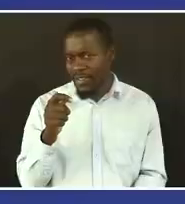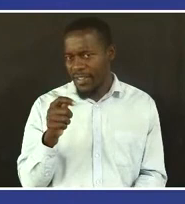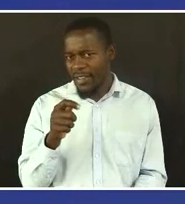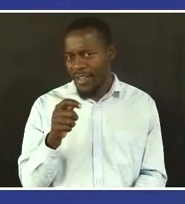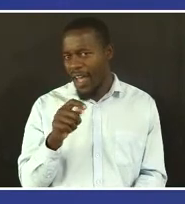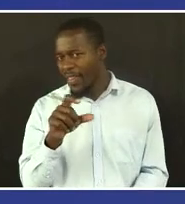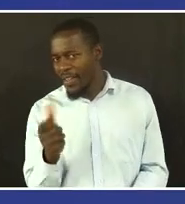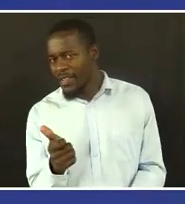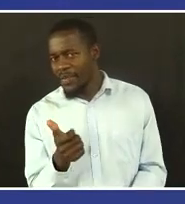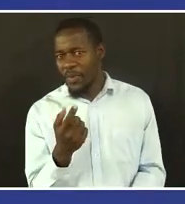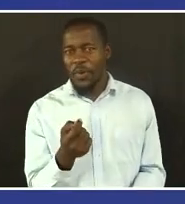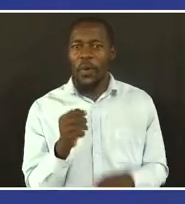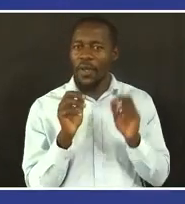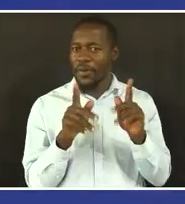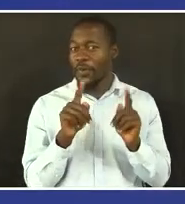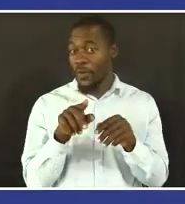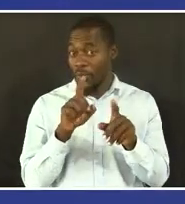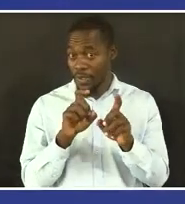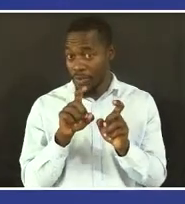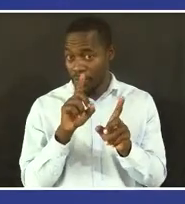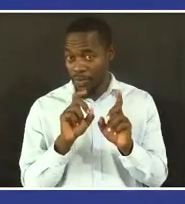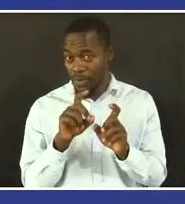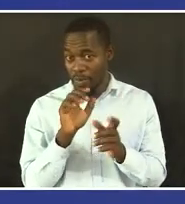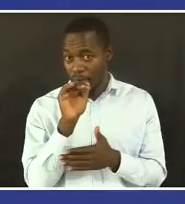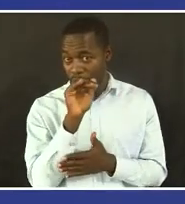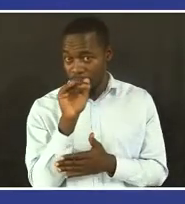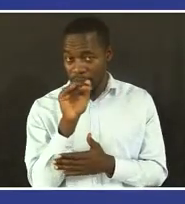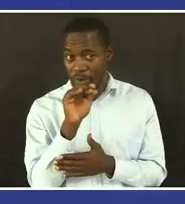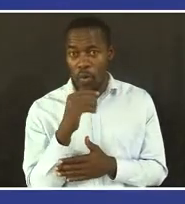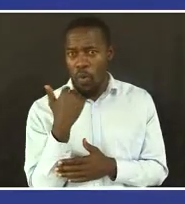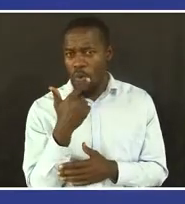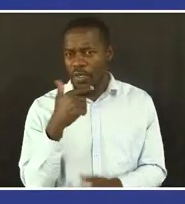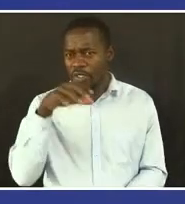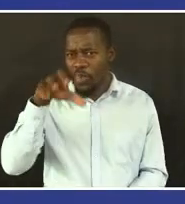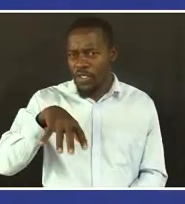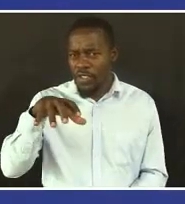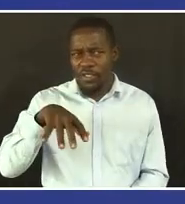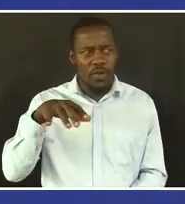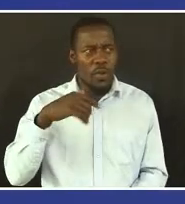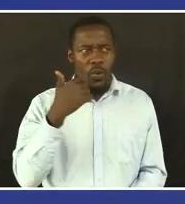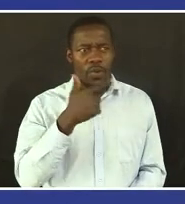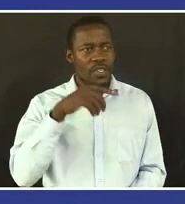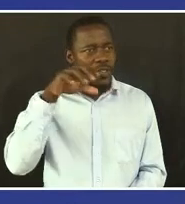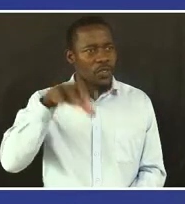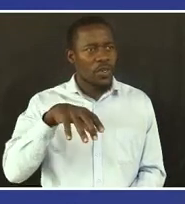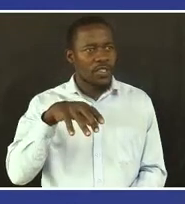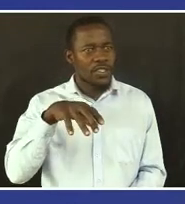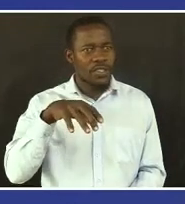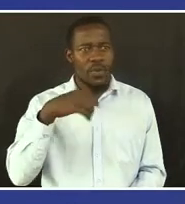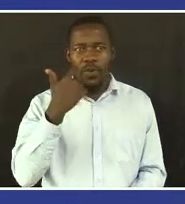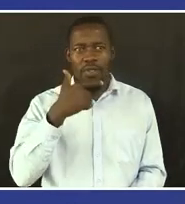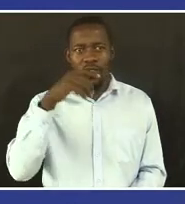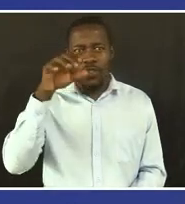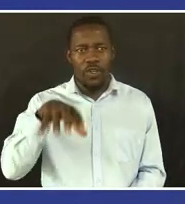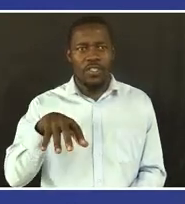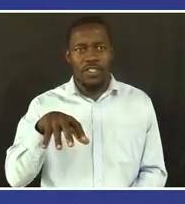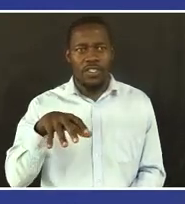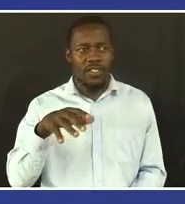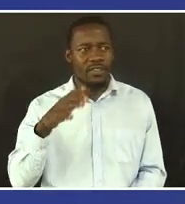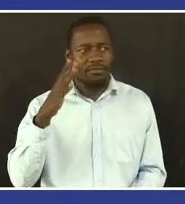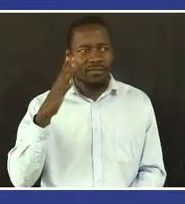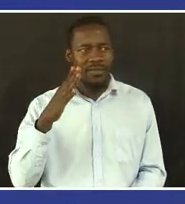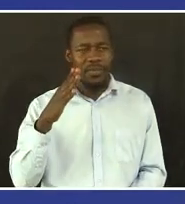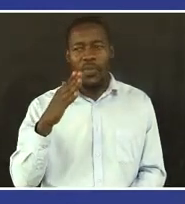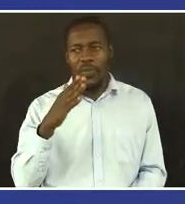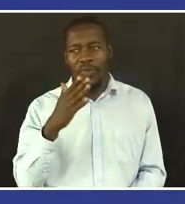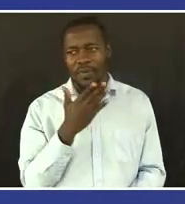Okay, how many of you are short? Those were short. Hey, my sister, just put up your hand. How many of you are short? Yes, courageous